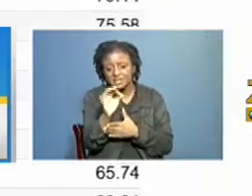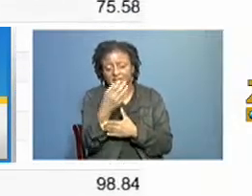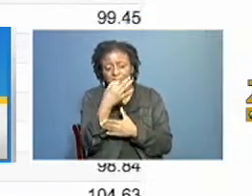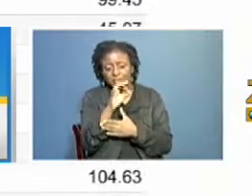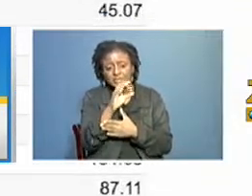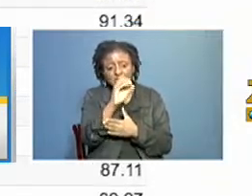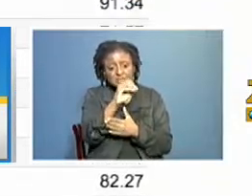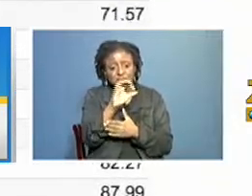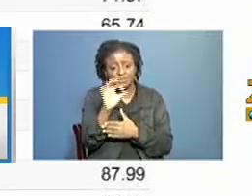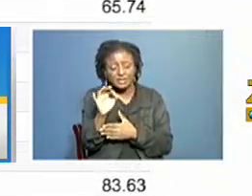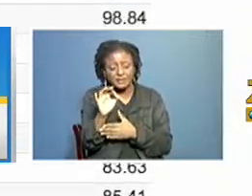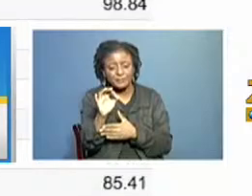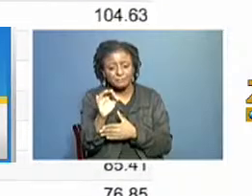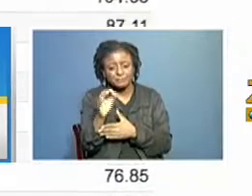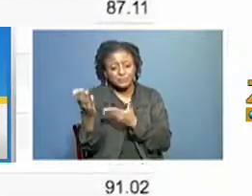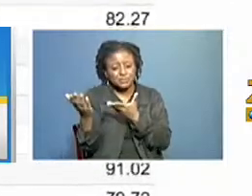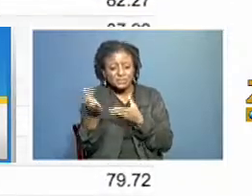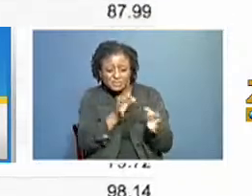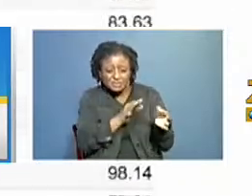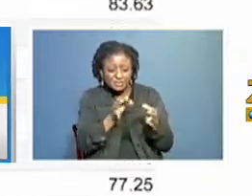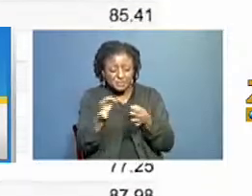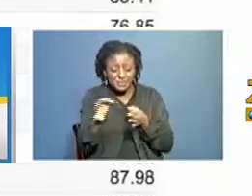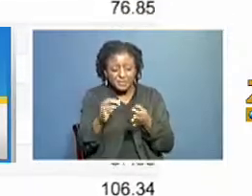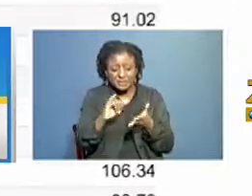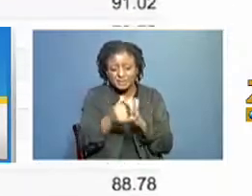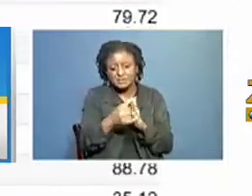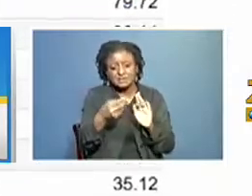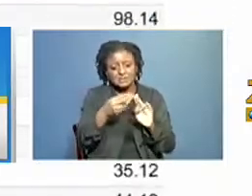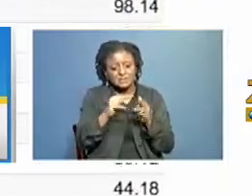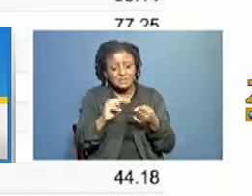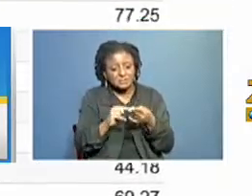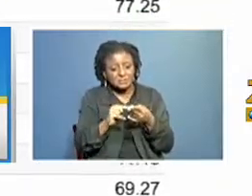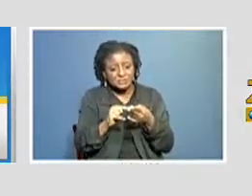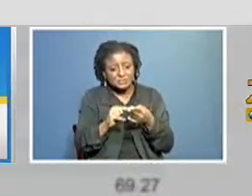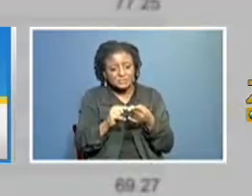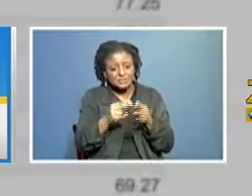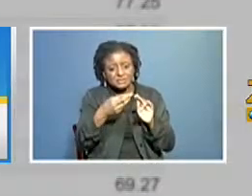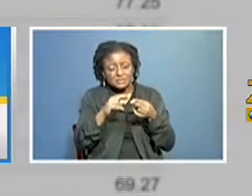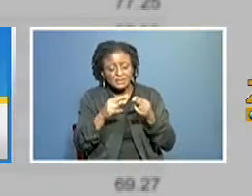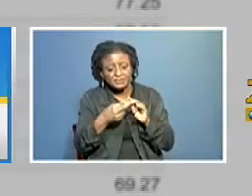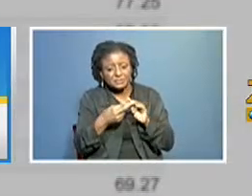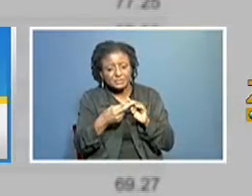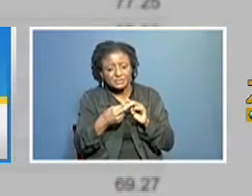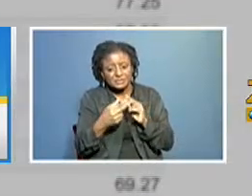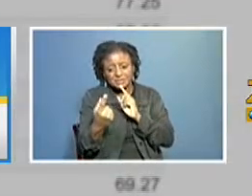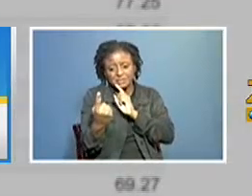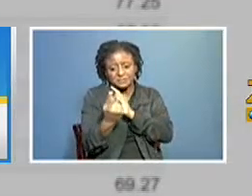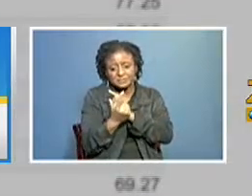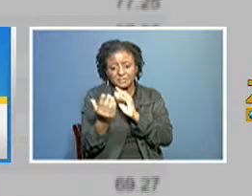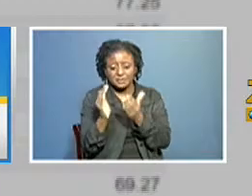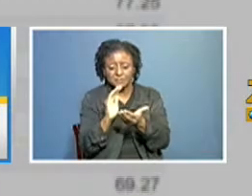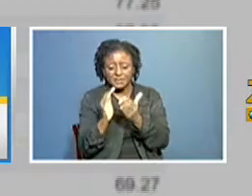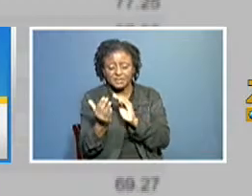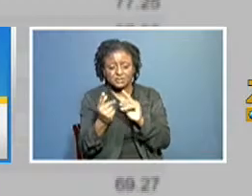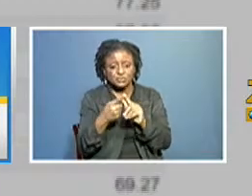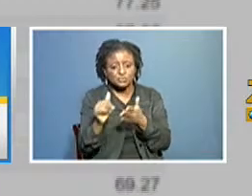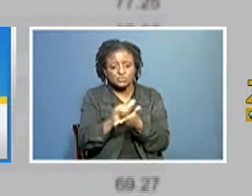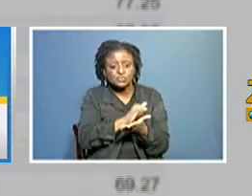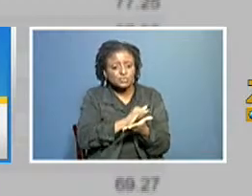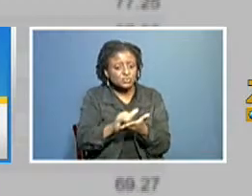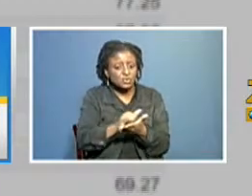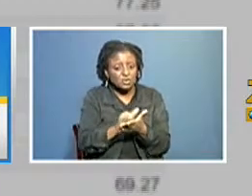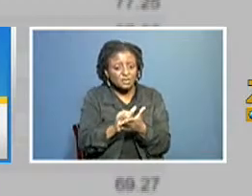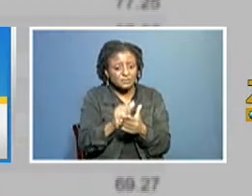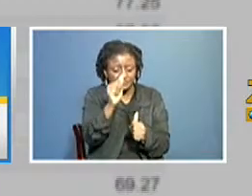89.09. Now, to bring some clarity to these numbers, the indices are relative to New York City. For instance, each